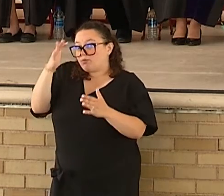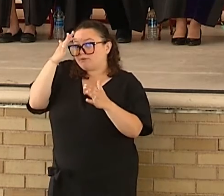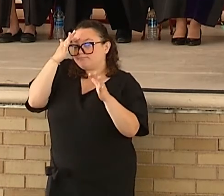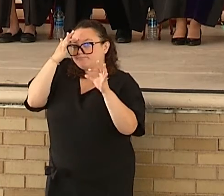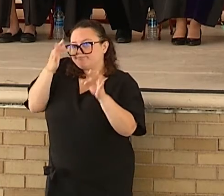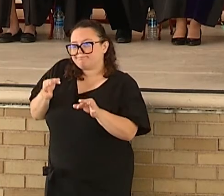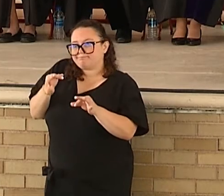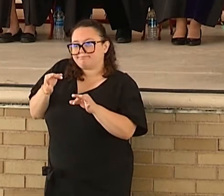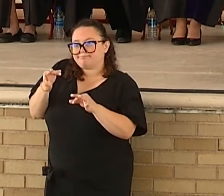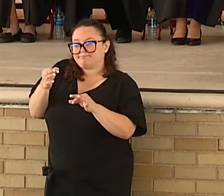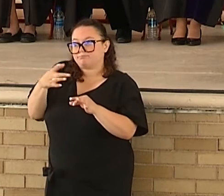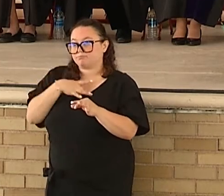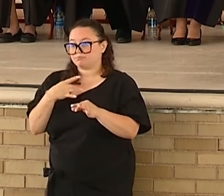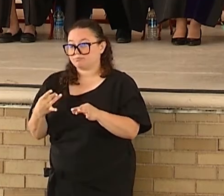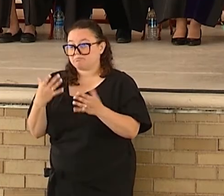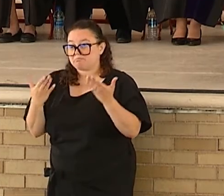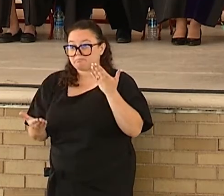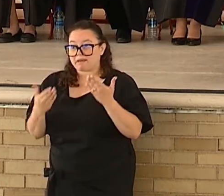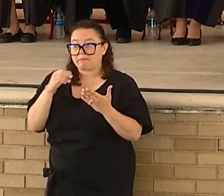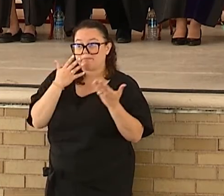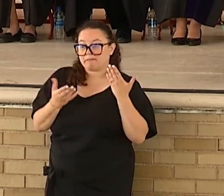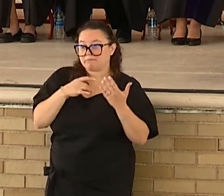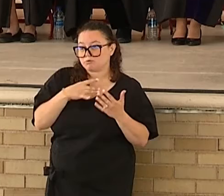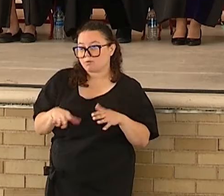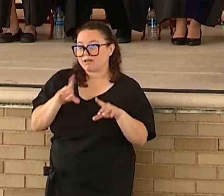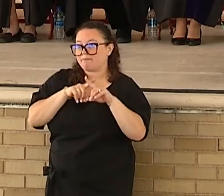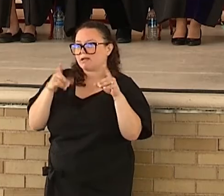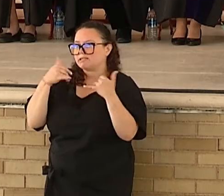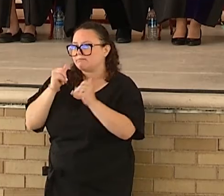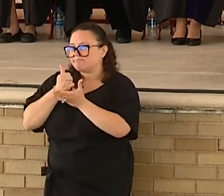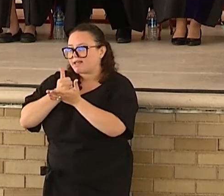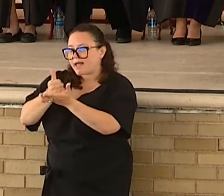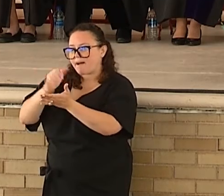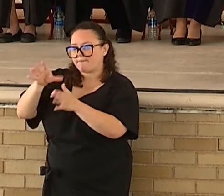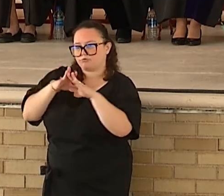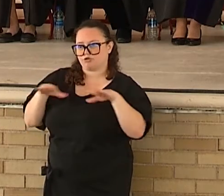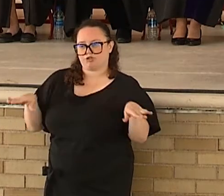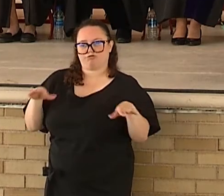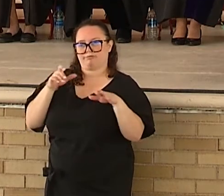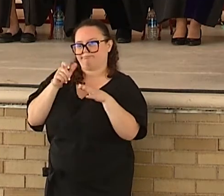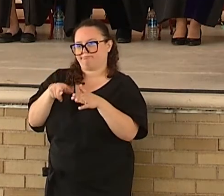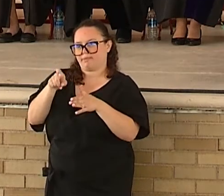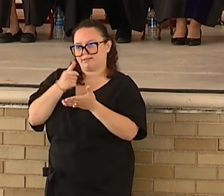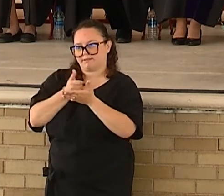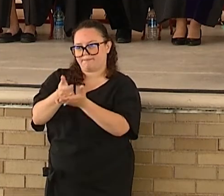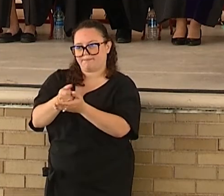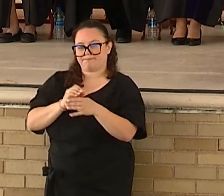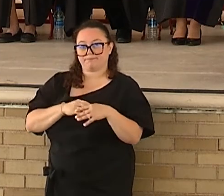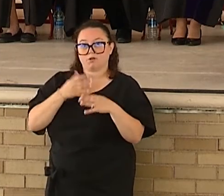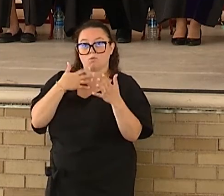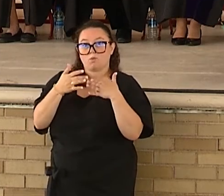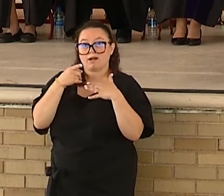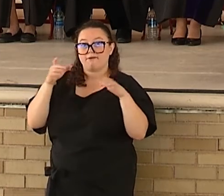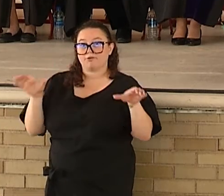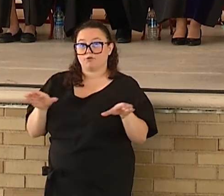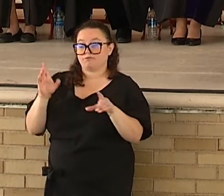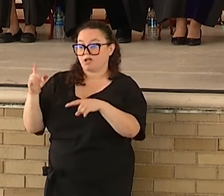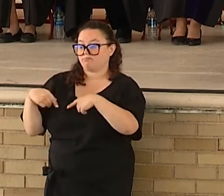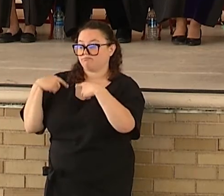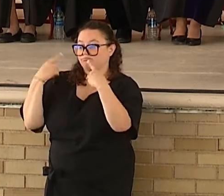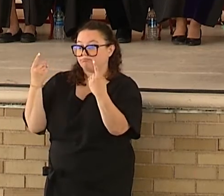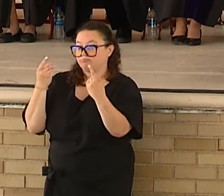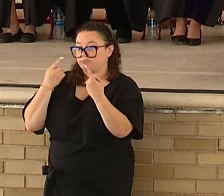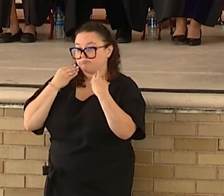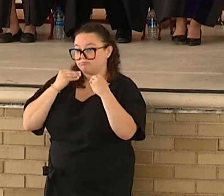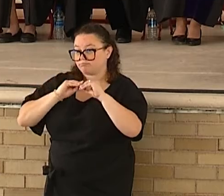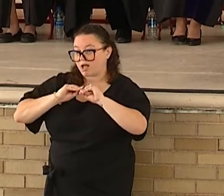them, but help them anyway. Whatever you've done up to now is clearly working, so let's do more of it, or fix whatever